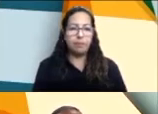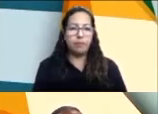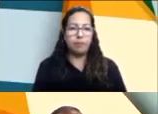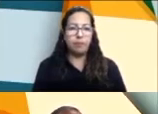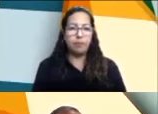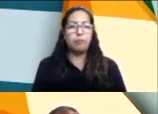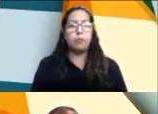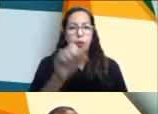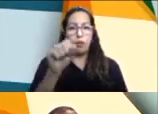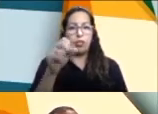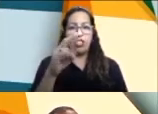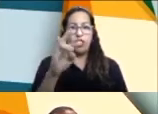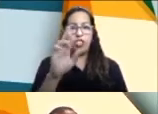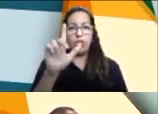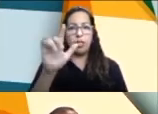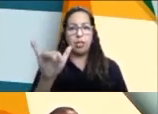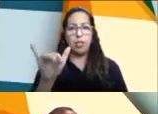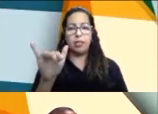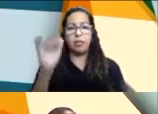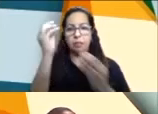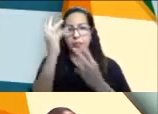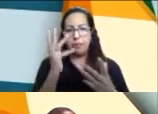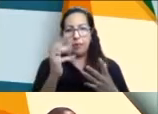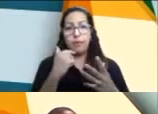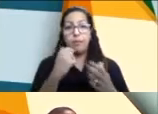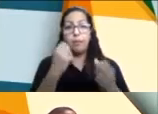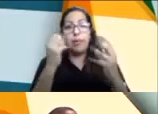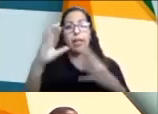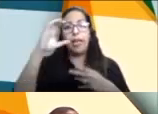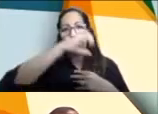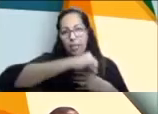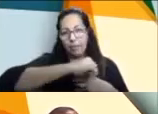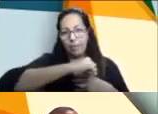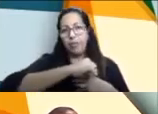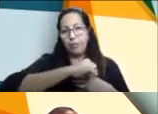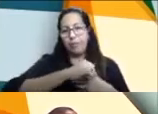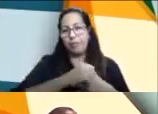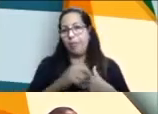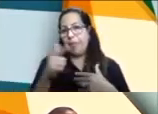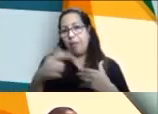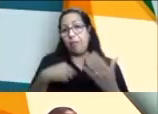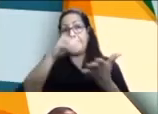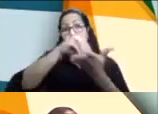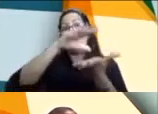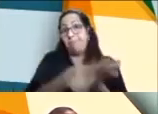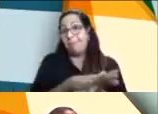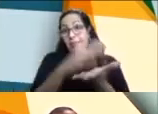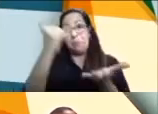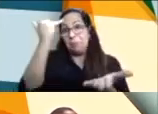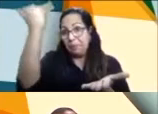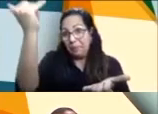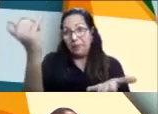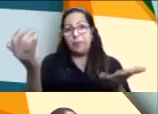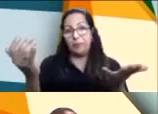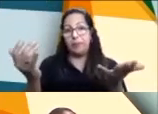So as Shirley mentioned before, there's a lot of assumptions that need to be put in place. So